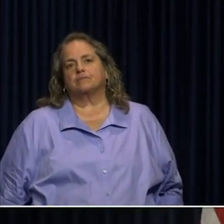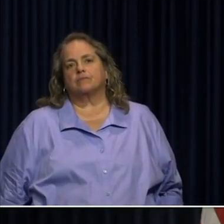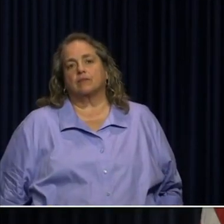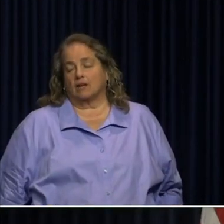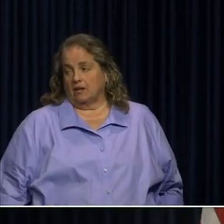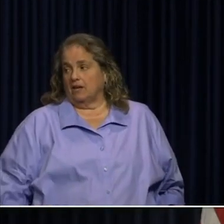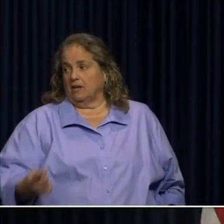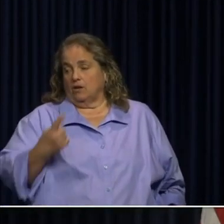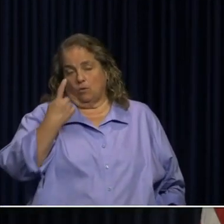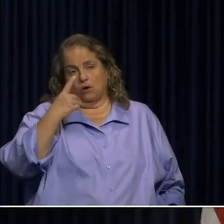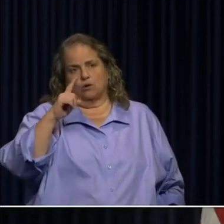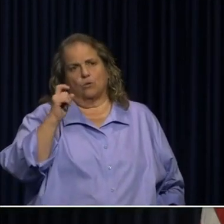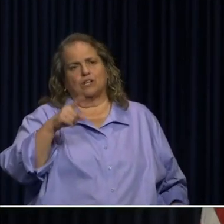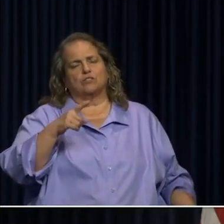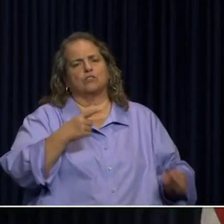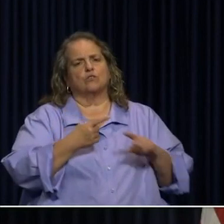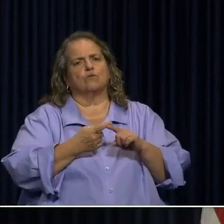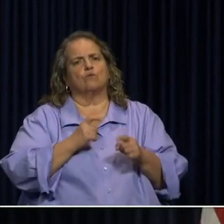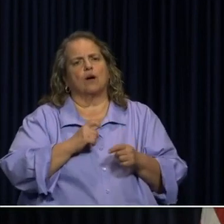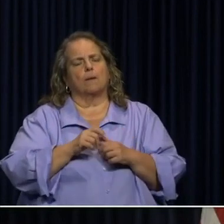Here's one. This is from